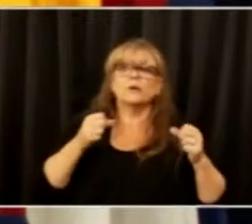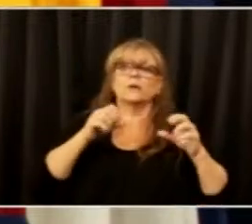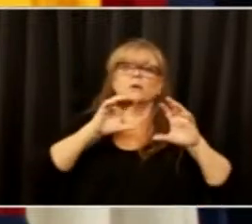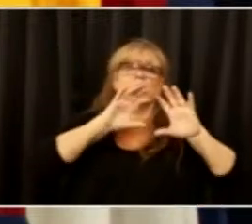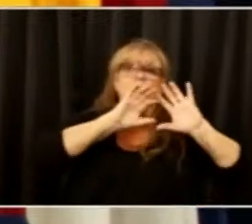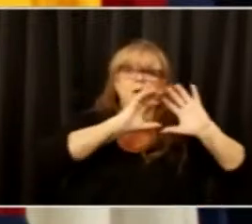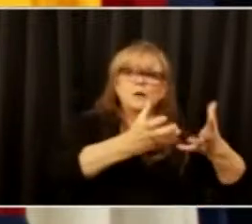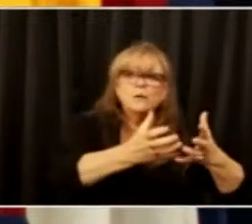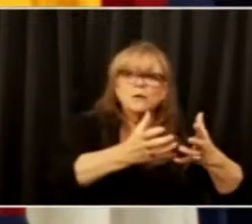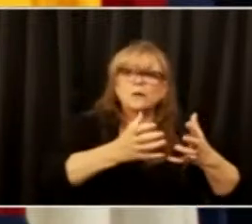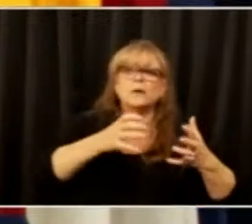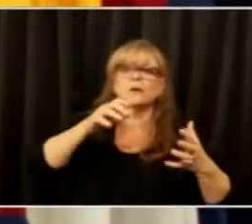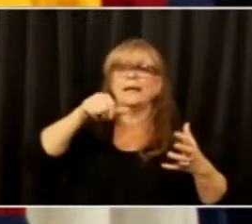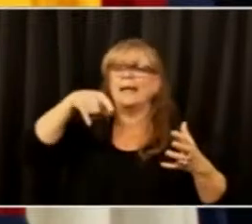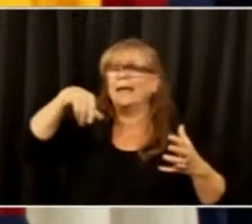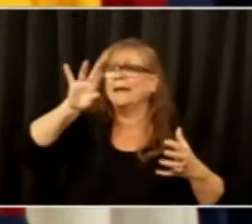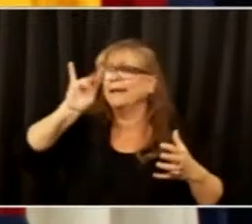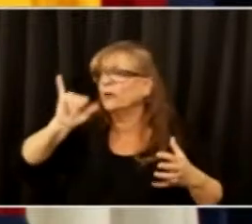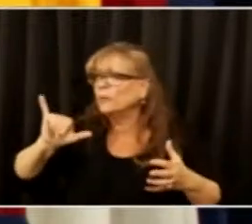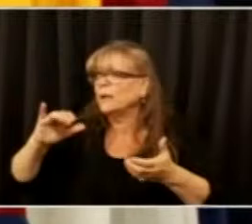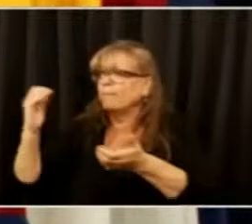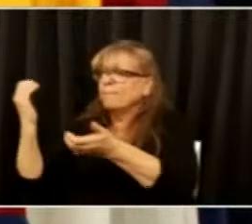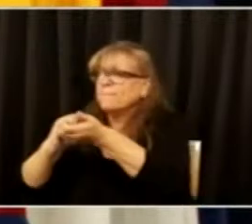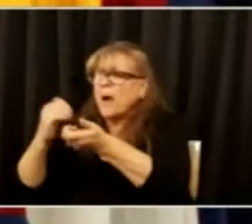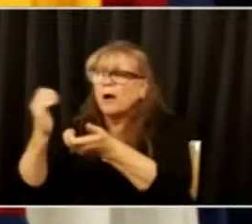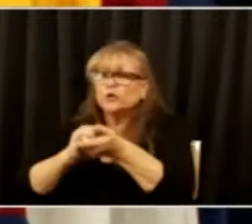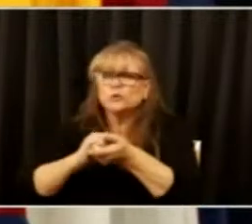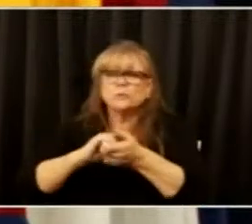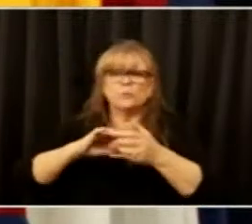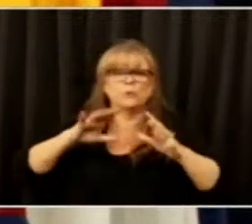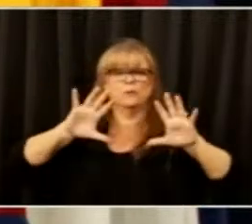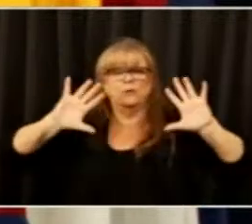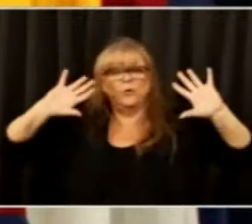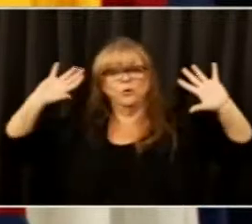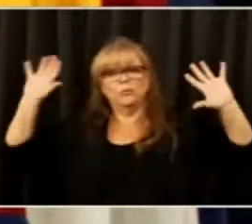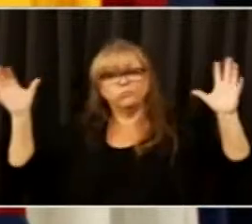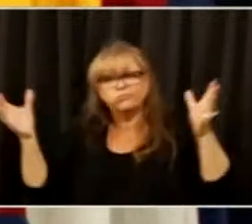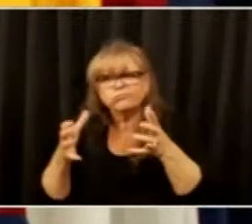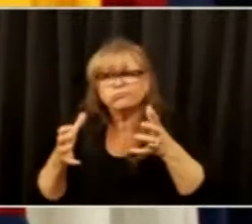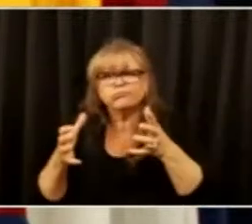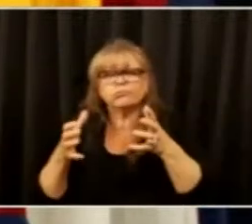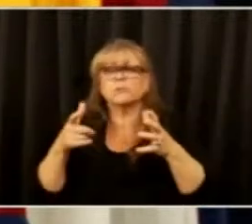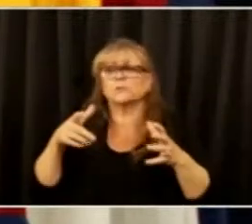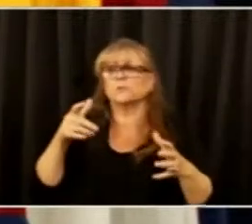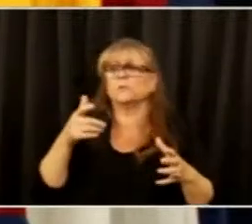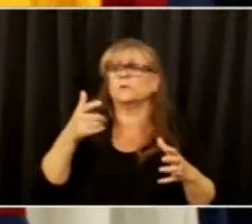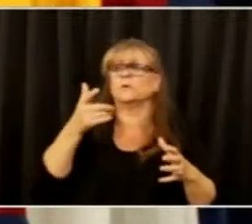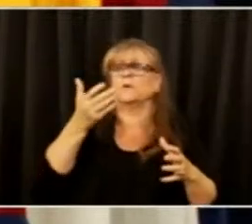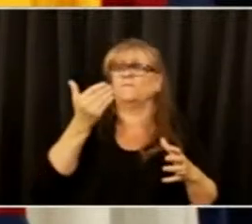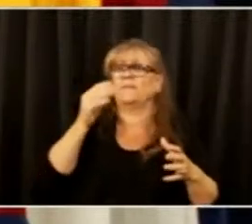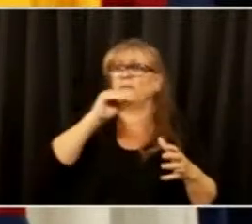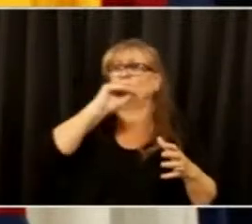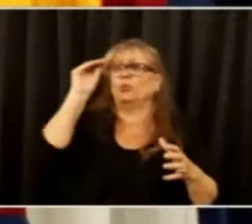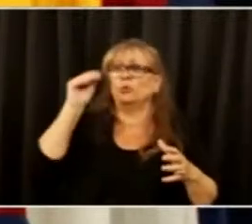of Coloradans have gotten their first dose, 11% of kids 12 to 15 just in the first week. I'll now turn it over to Dr.